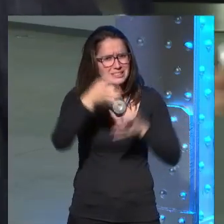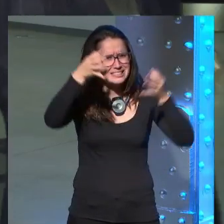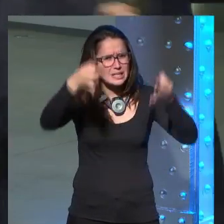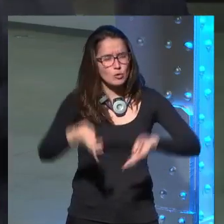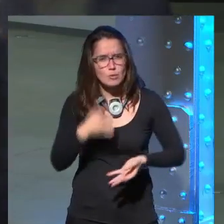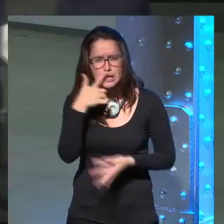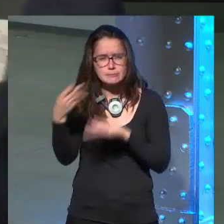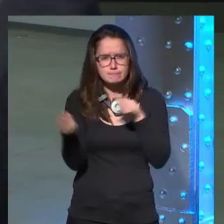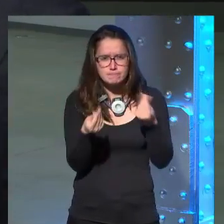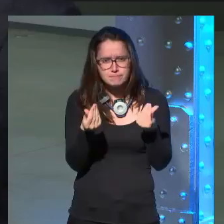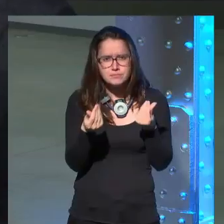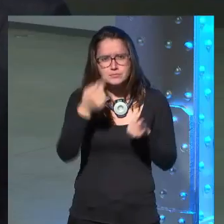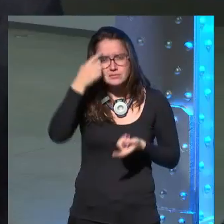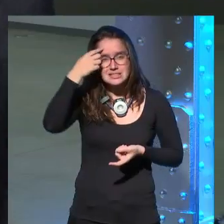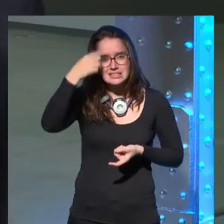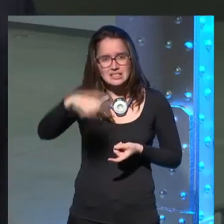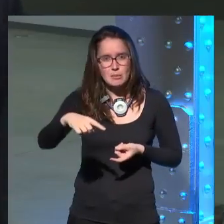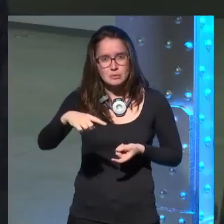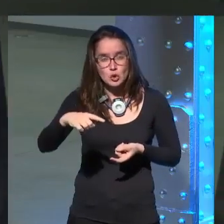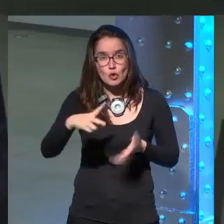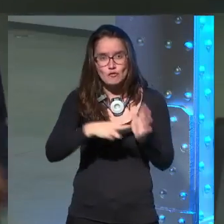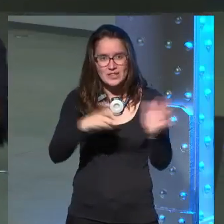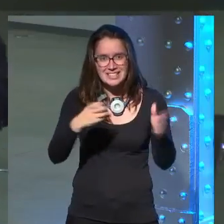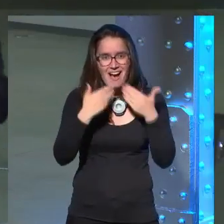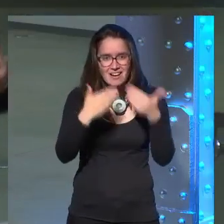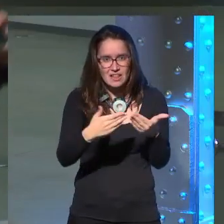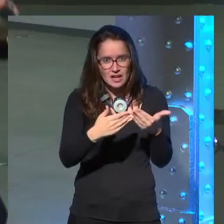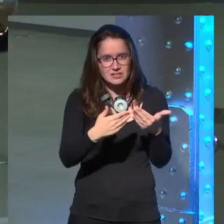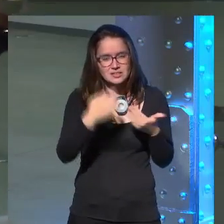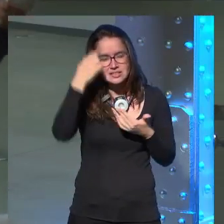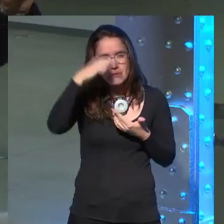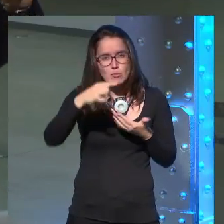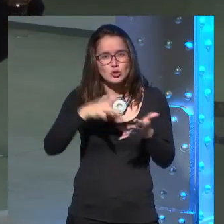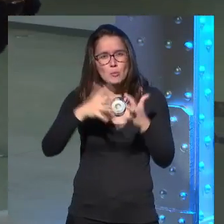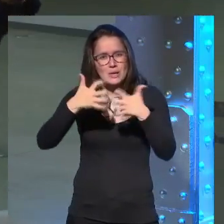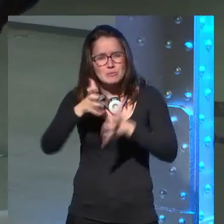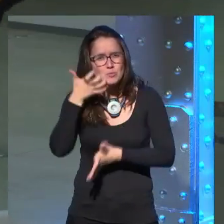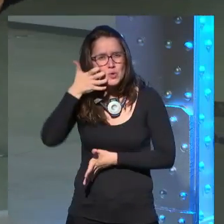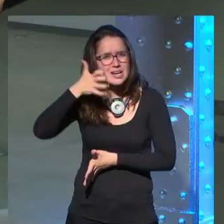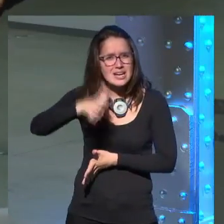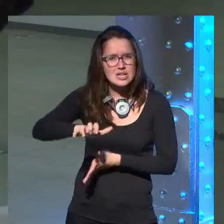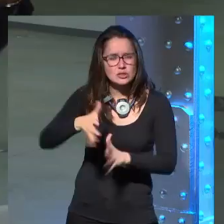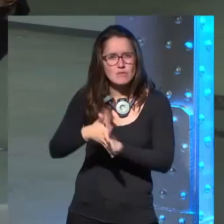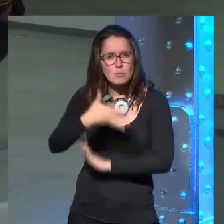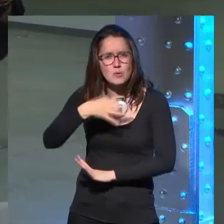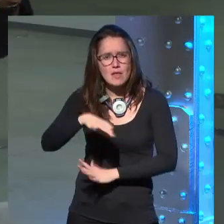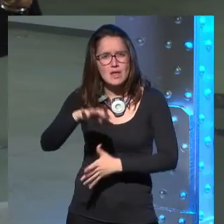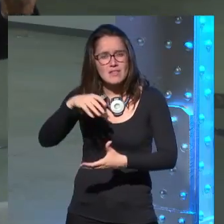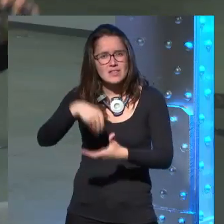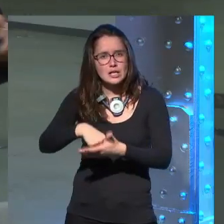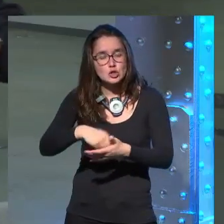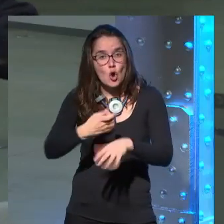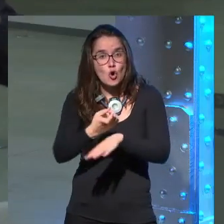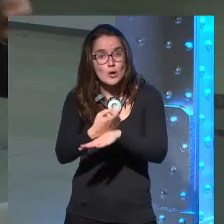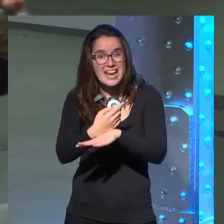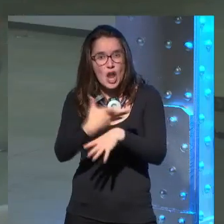from the physics that it's going to be a very bizarre mechanism. You might think, oh, maybe there's a little clock inside the atom. But